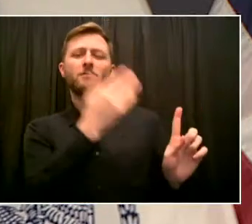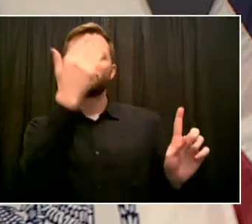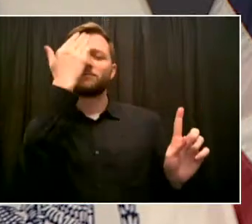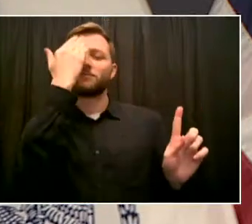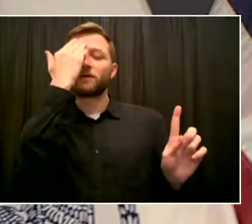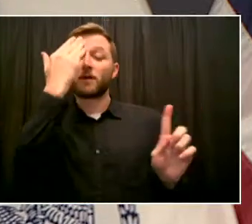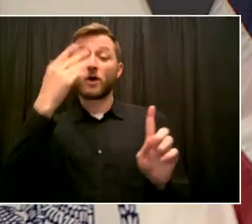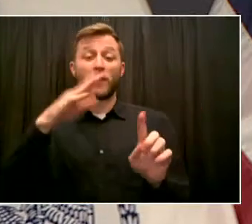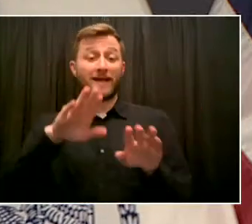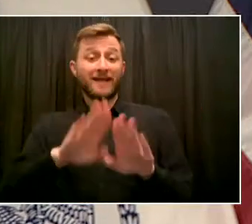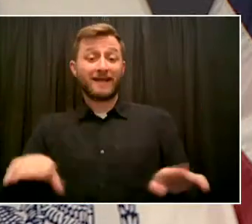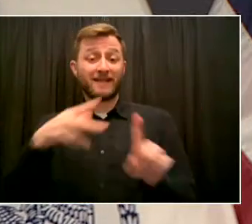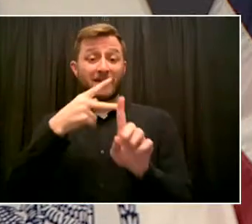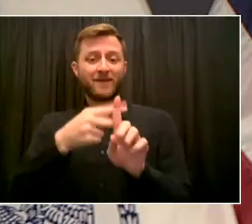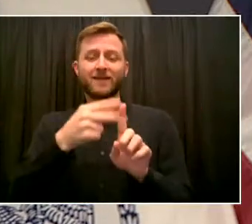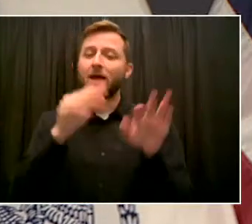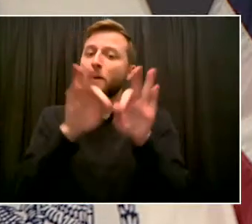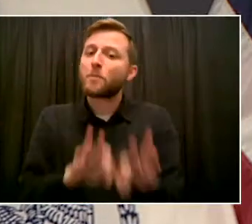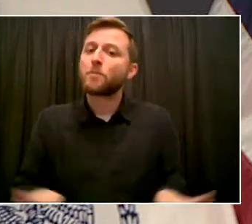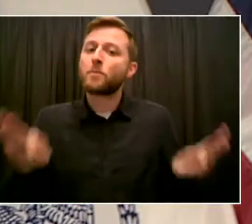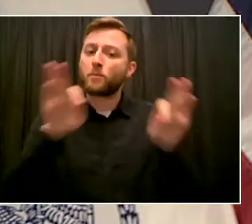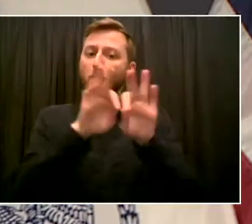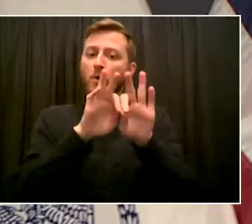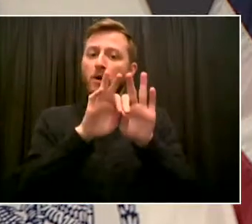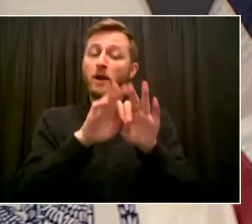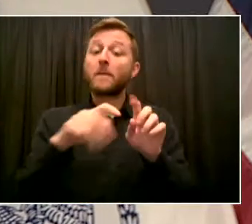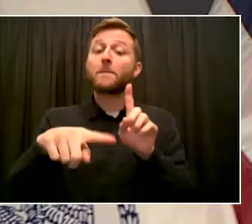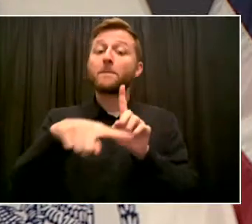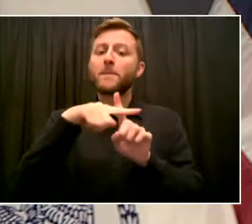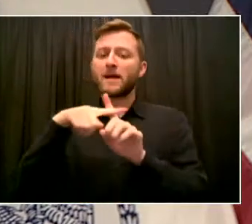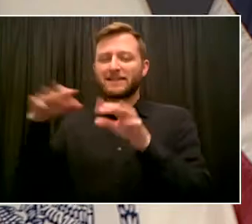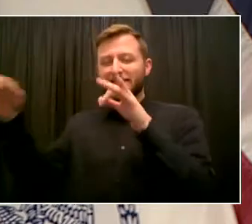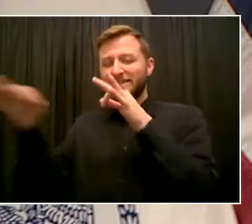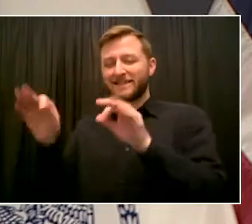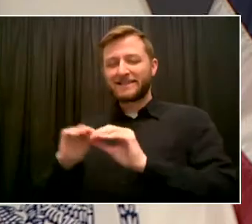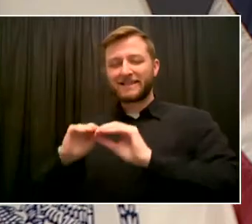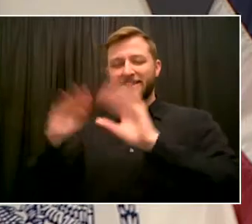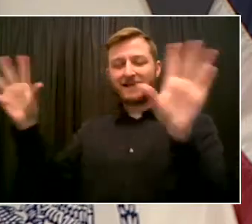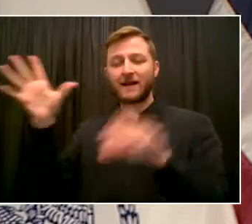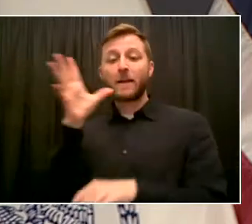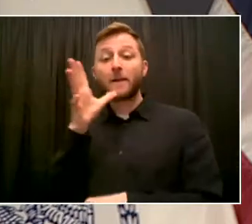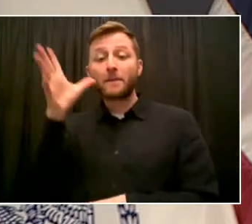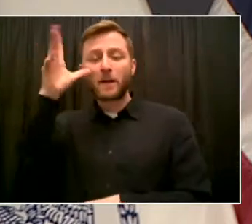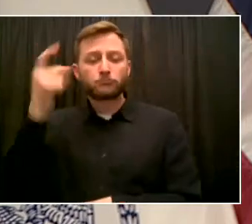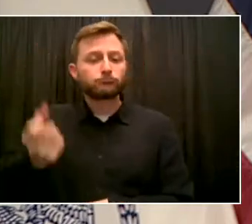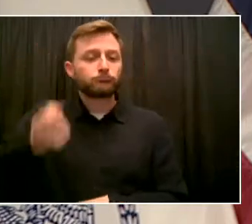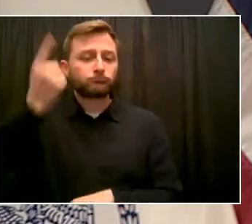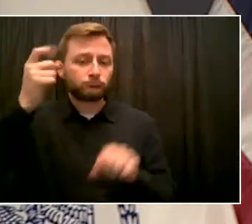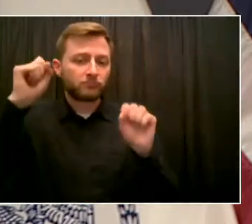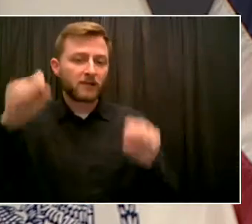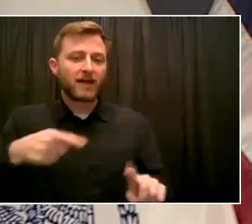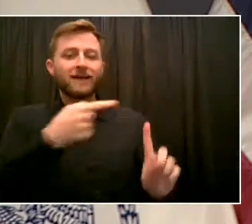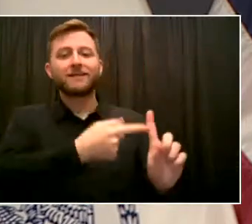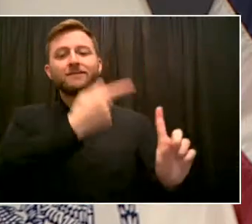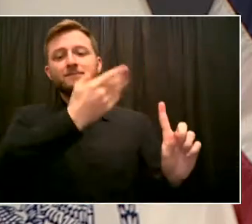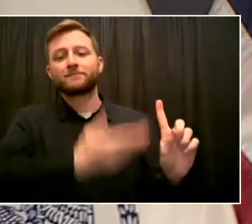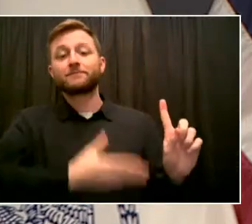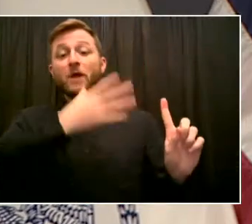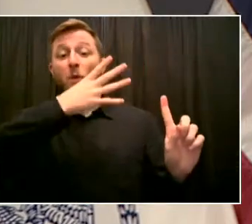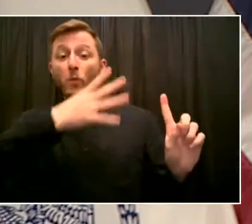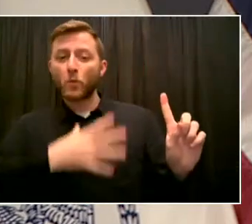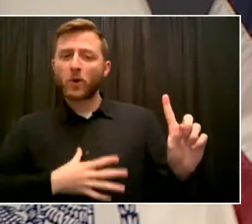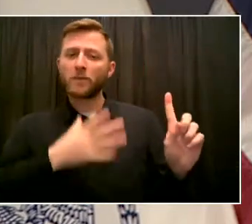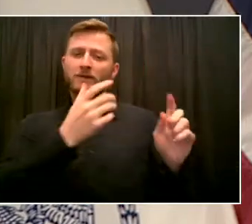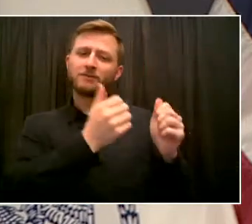the answers they need and get their kids vaccinated. She has led the way on the national